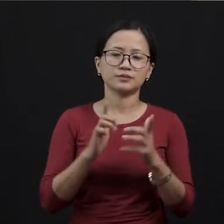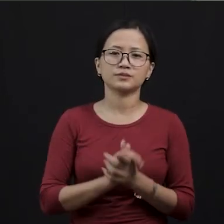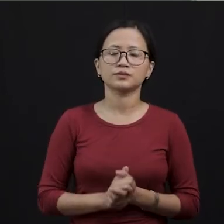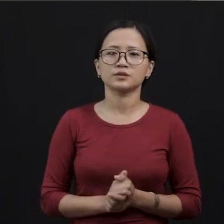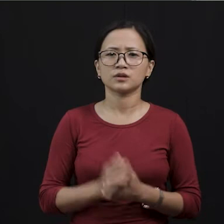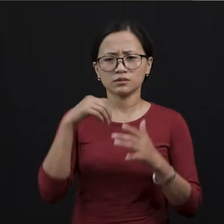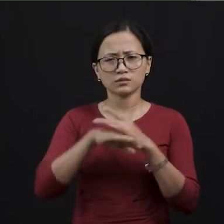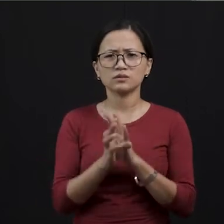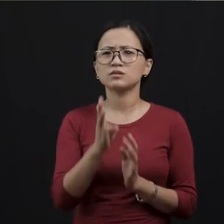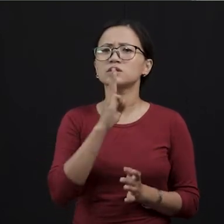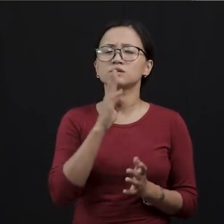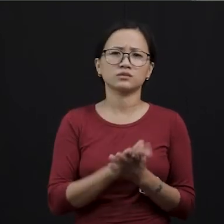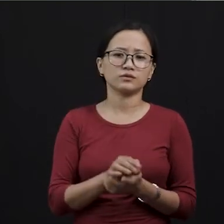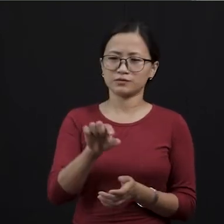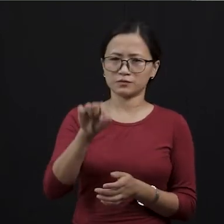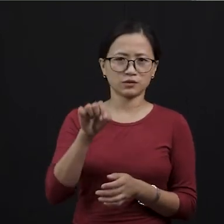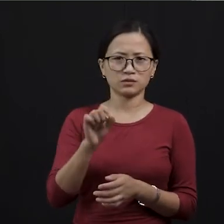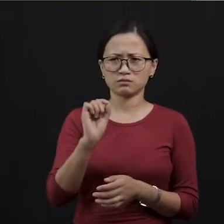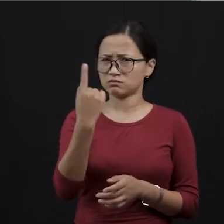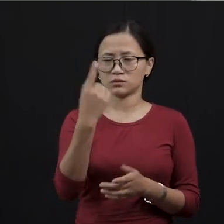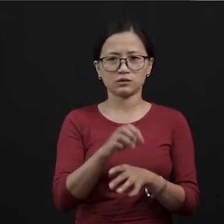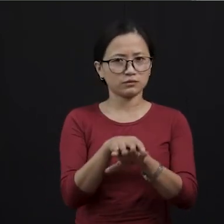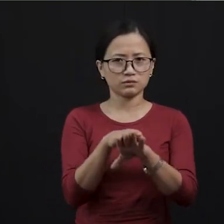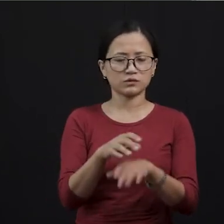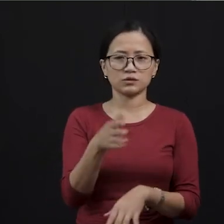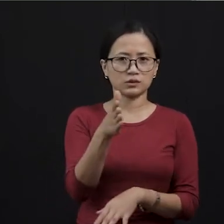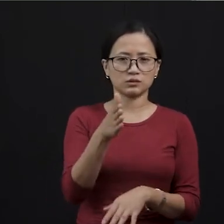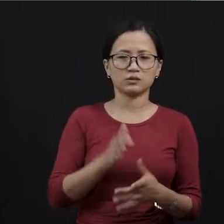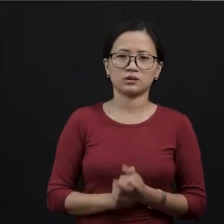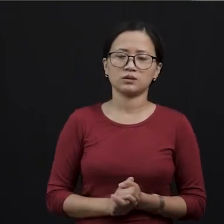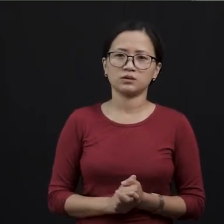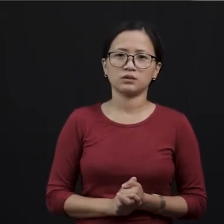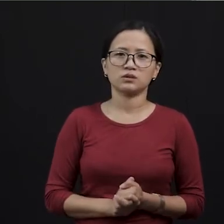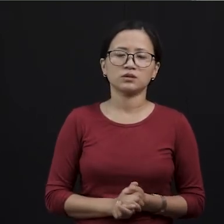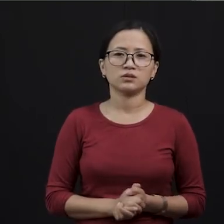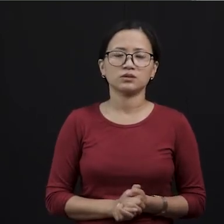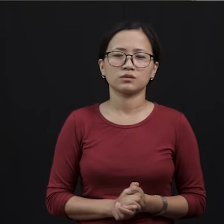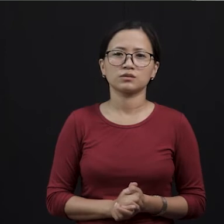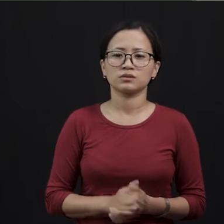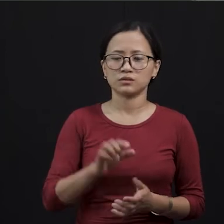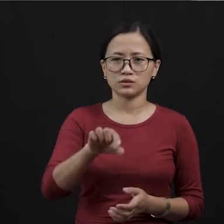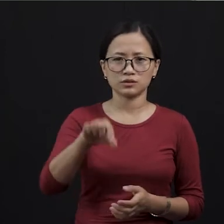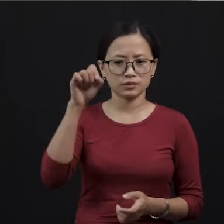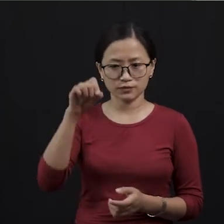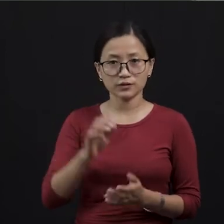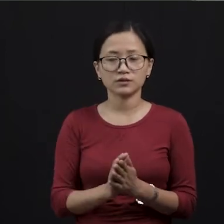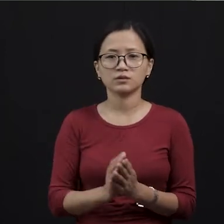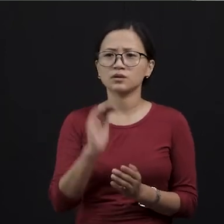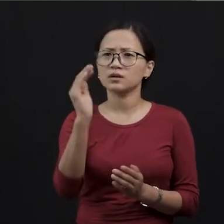let us see in the water, you don't find only fishes, yes or no? In the sea or ocean or river, you don't find only fish, but you will find some